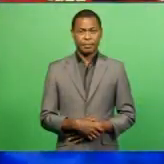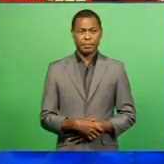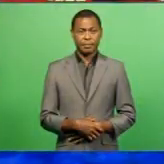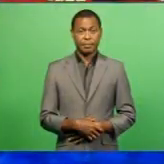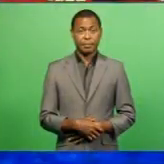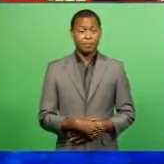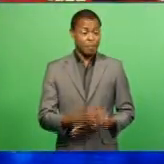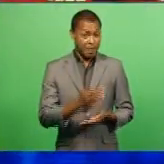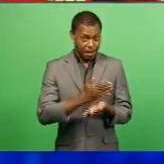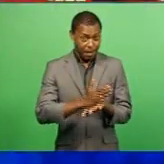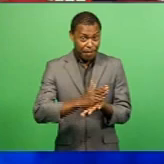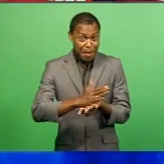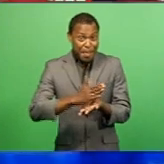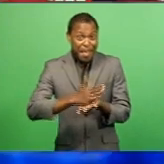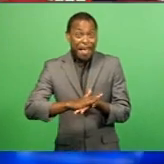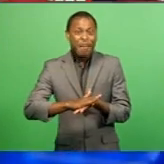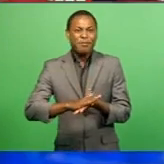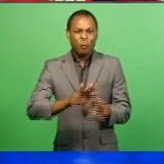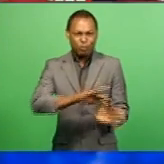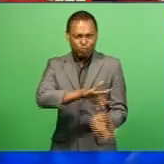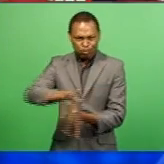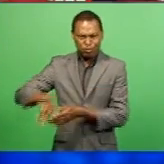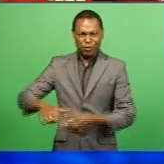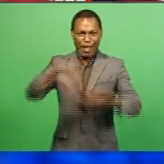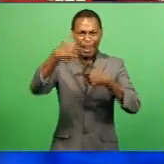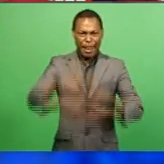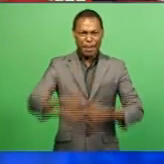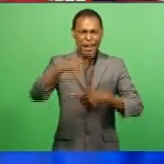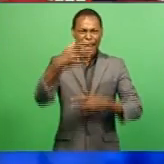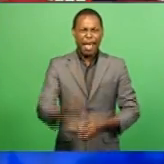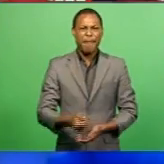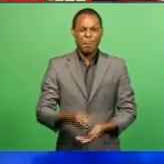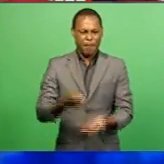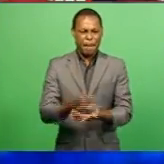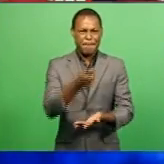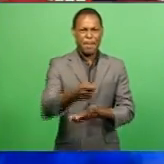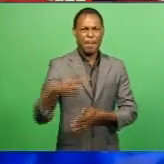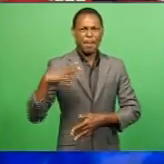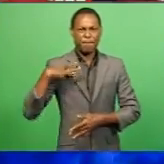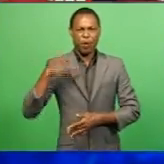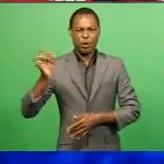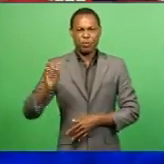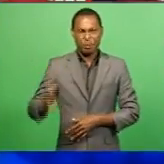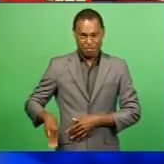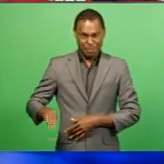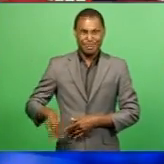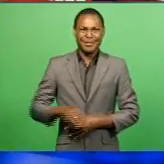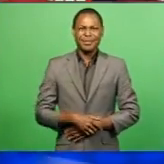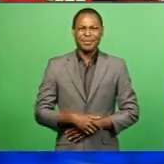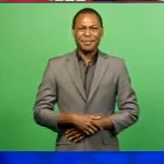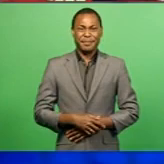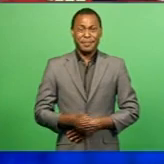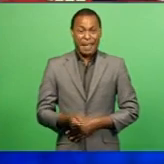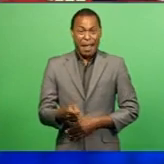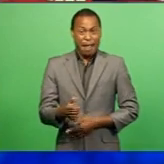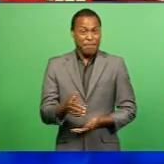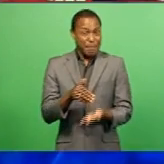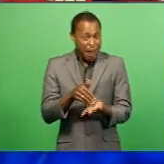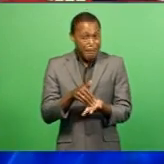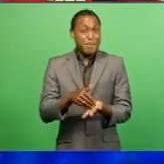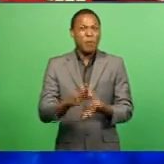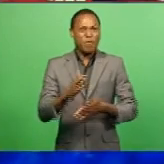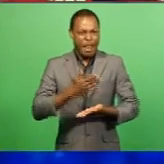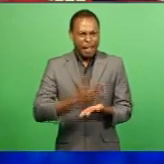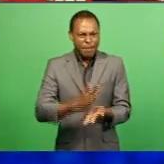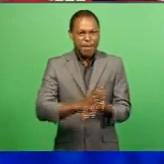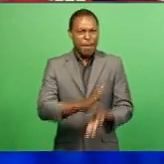The Fiji National Provident Fund has removed the limit placed on payments for voluntary members. This comes after approval from the FNPF board and